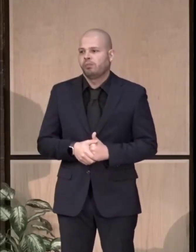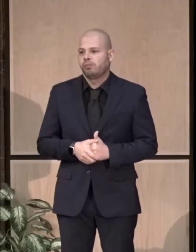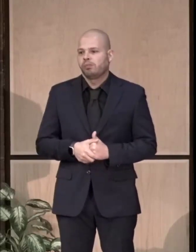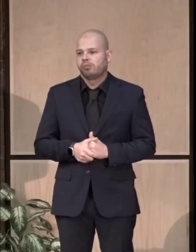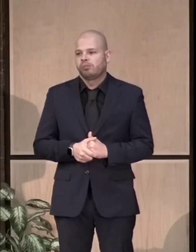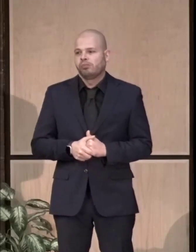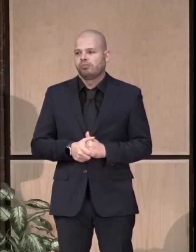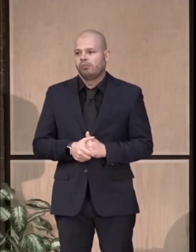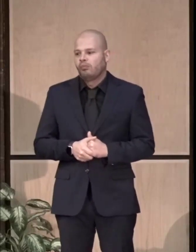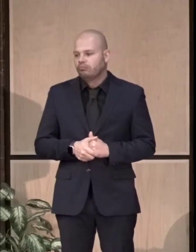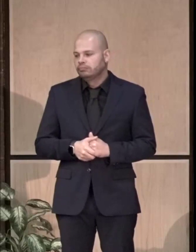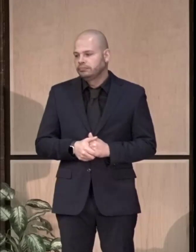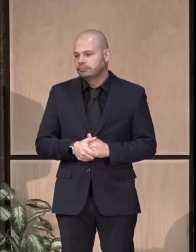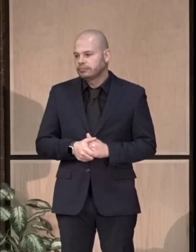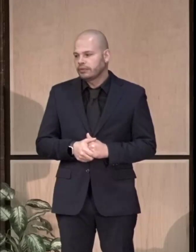may continue.